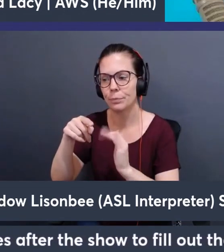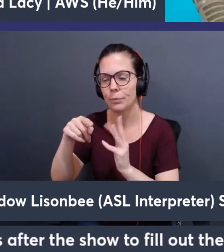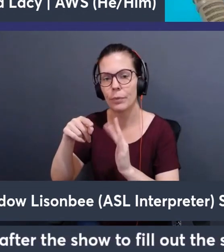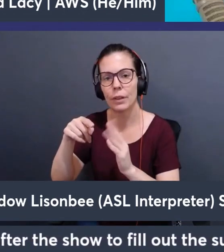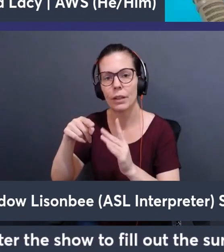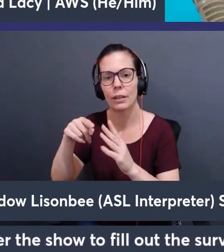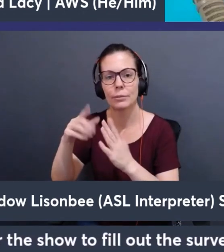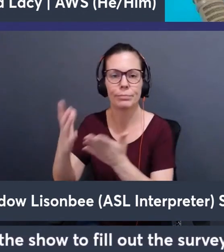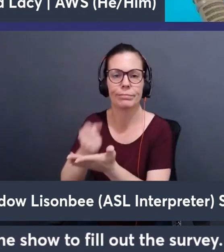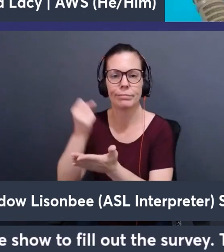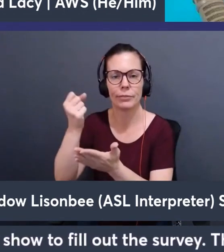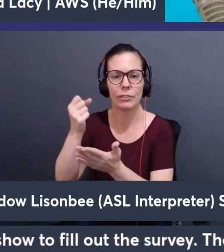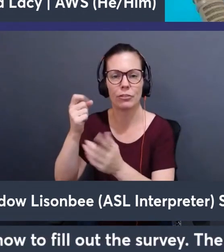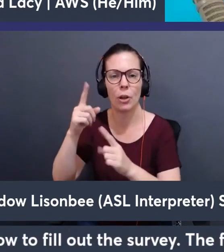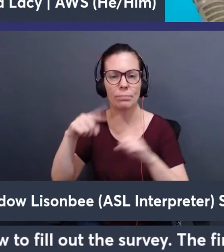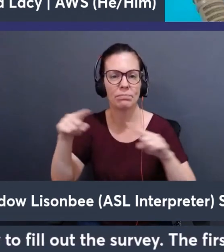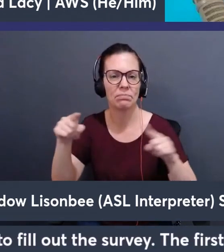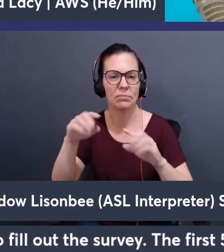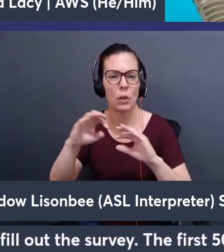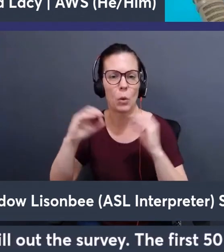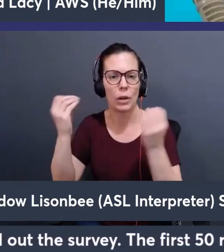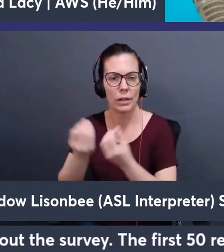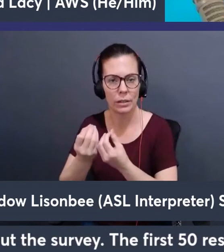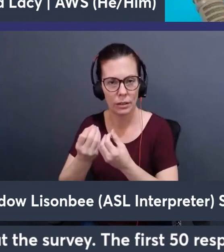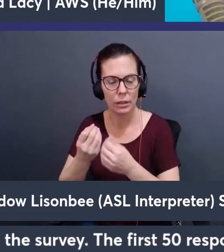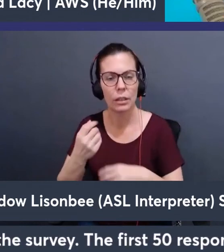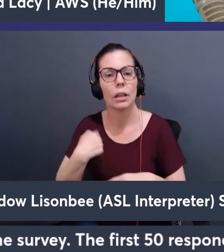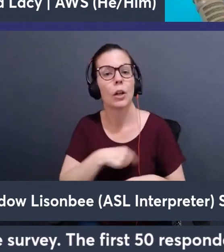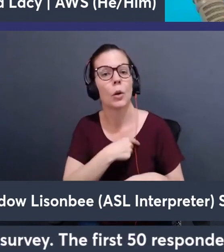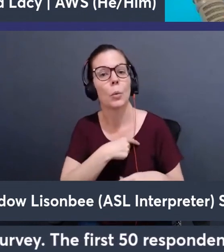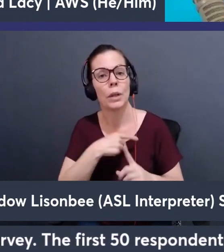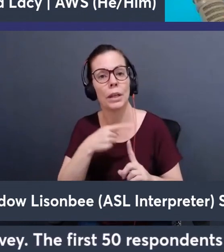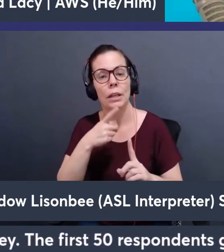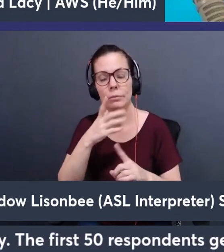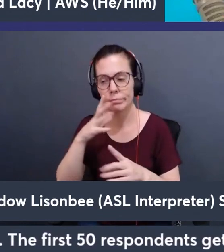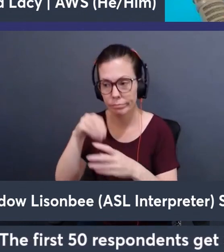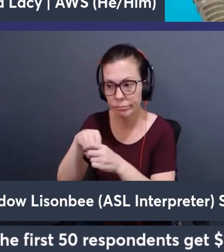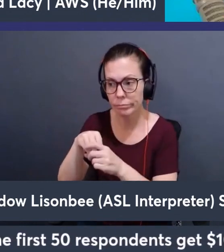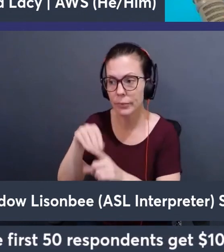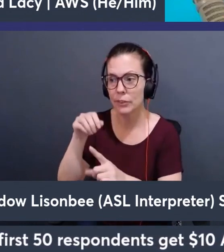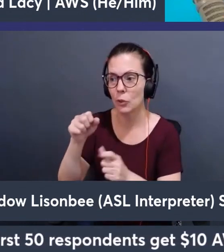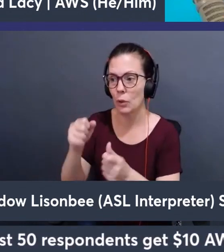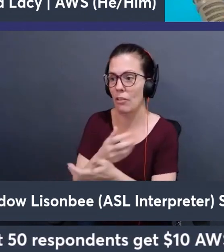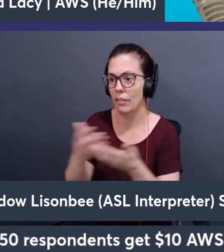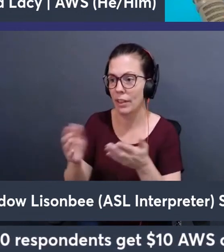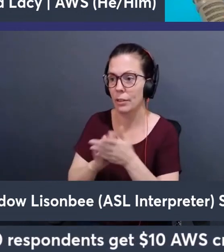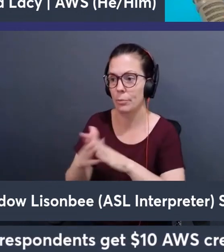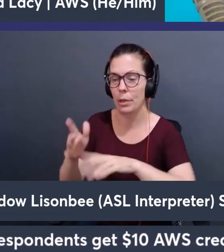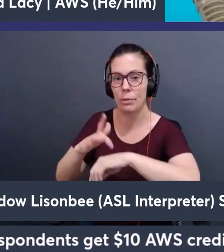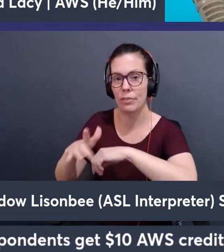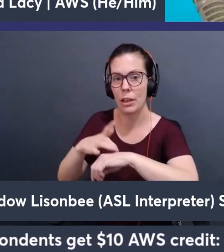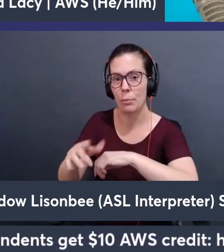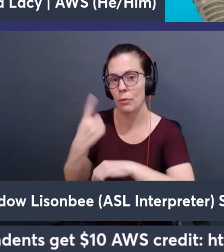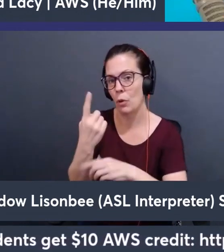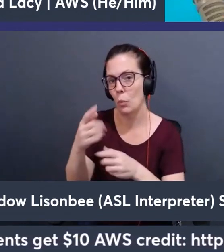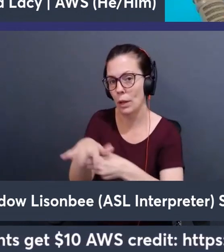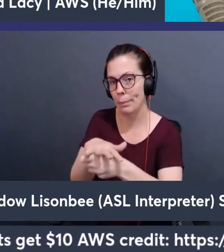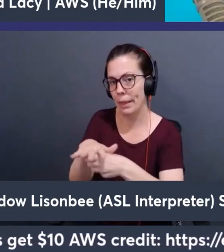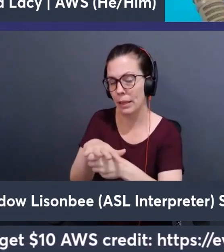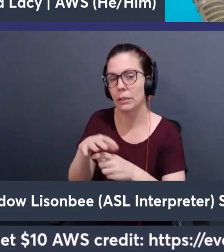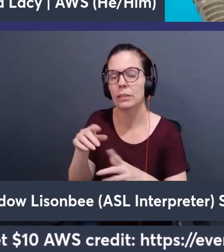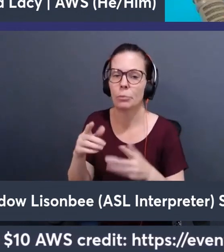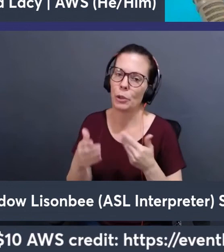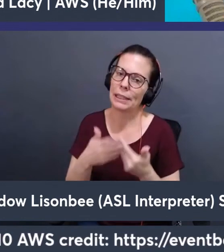leveraged by certain organization. So we are embedding this so that everything is available at one place, and it will be very